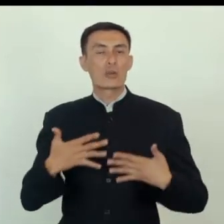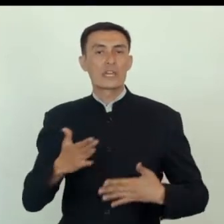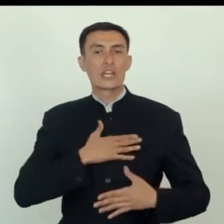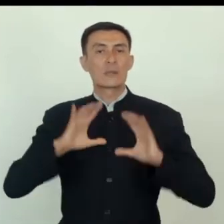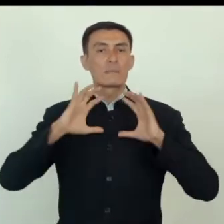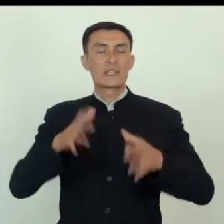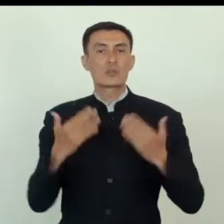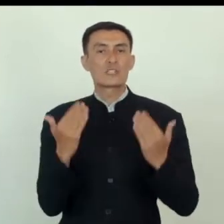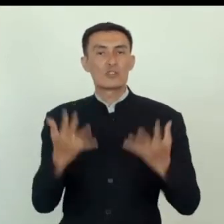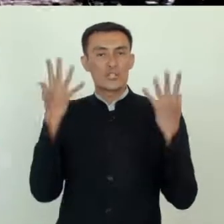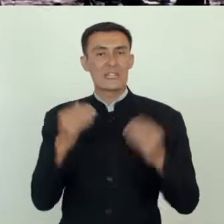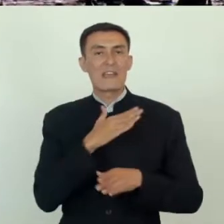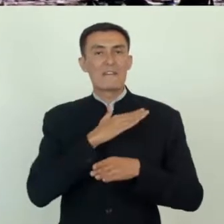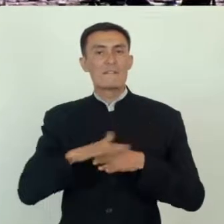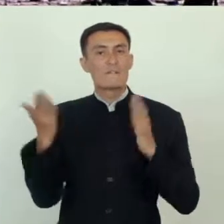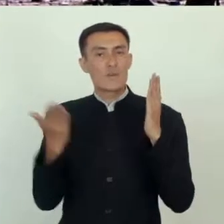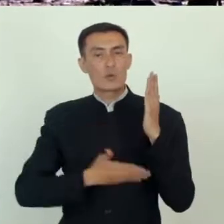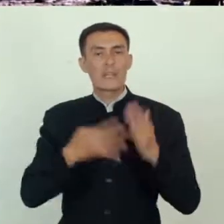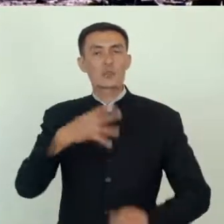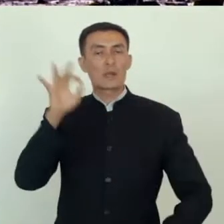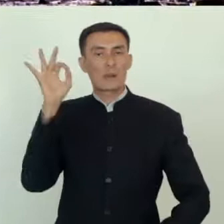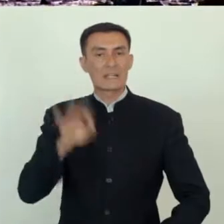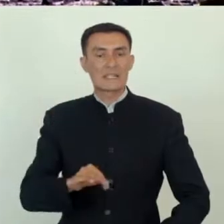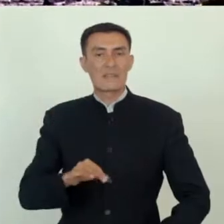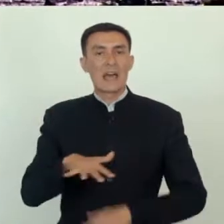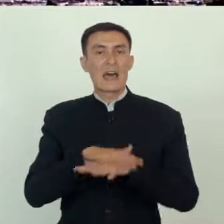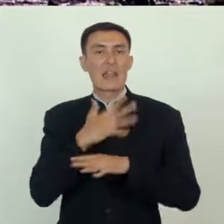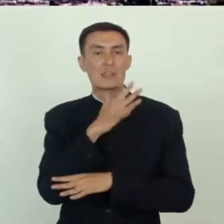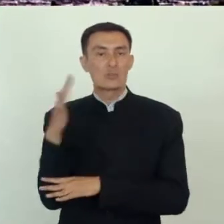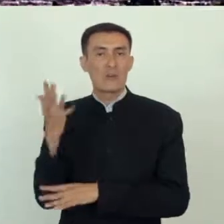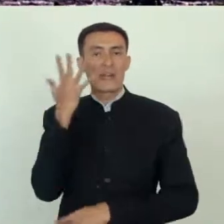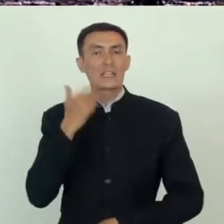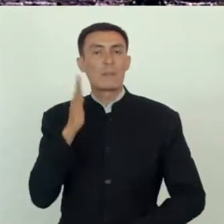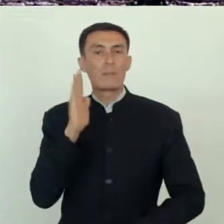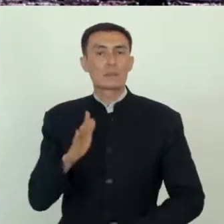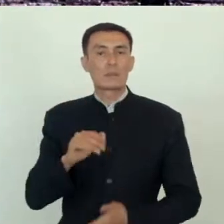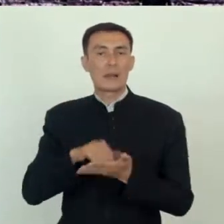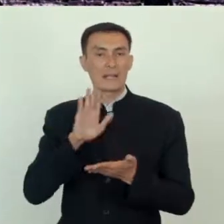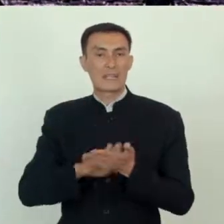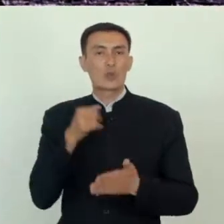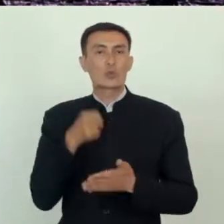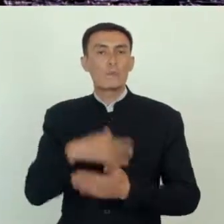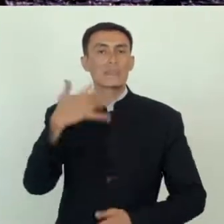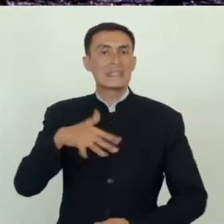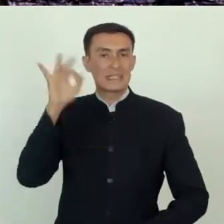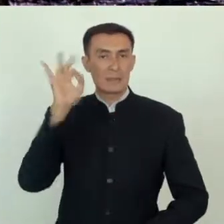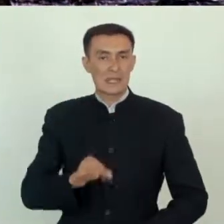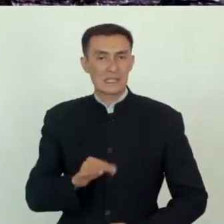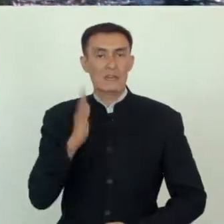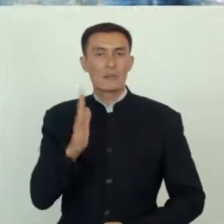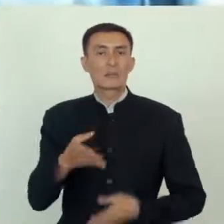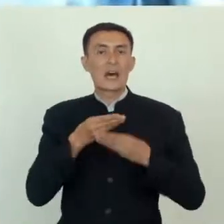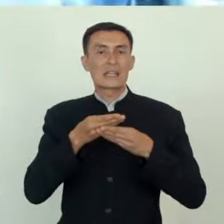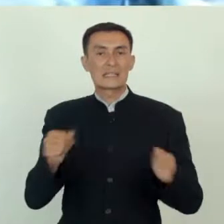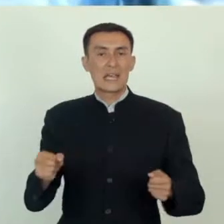date, around 40% of the forest areas in the world have been cut down. When this indicator reaches 50%, all glaciers